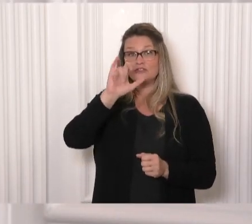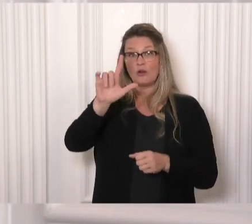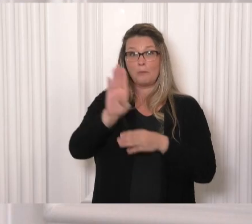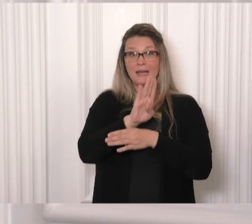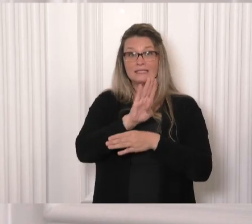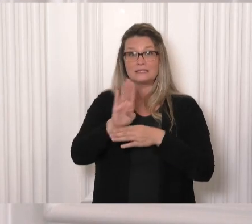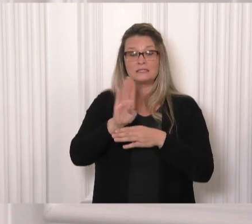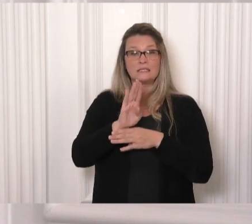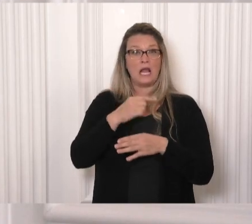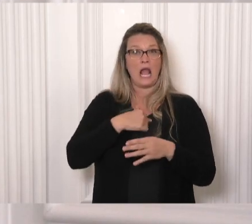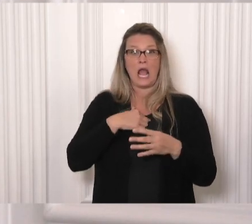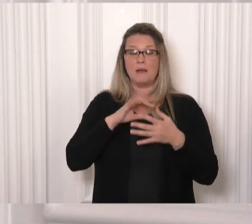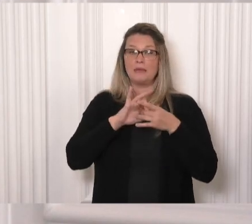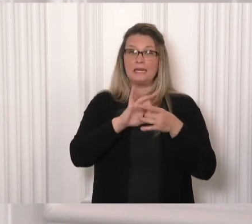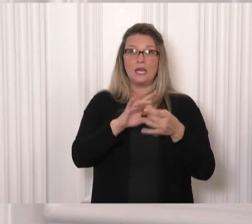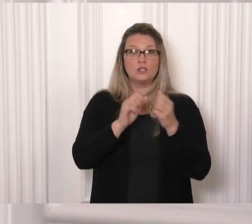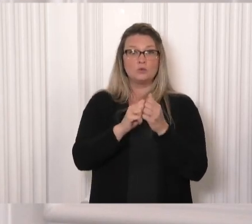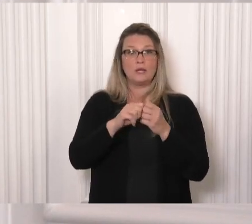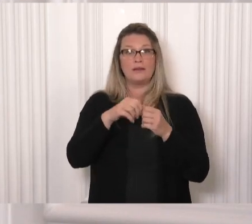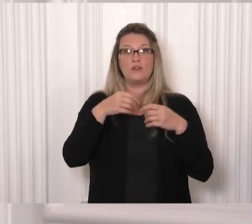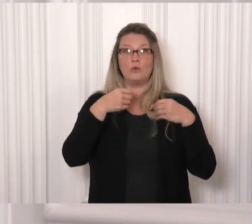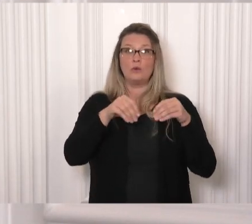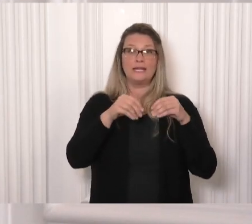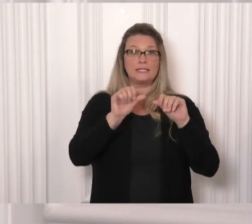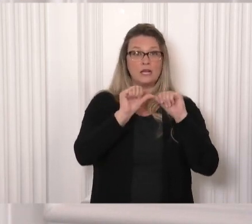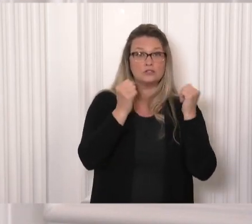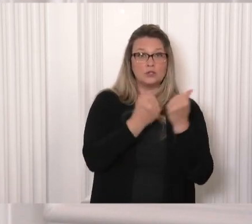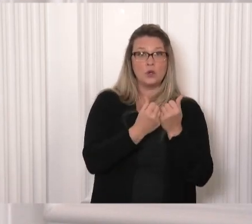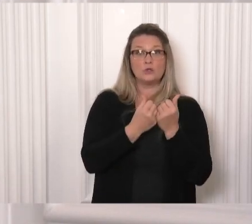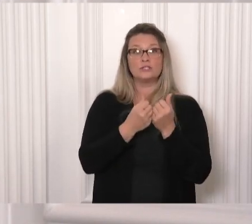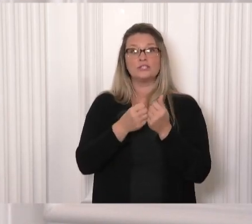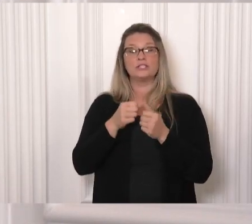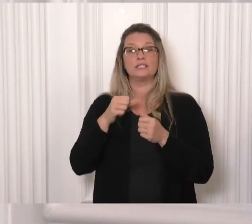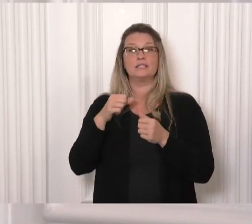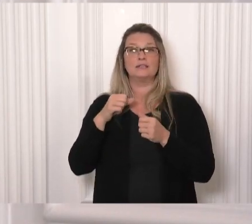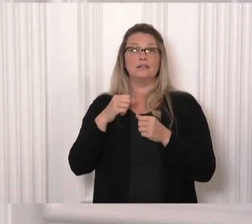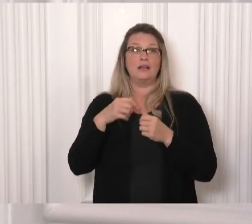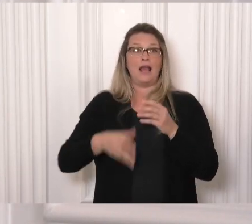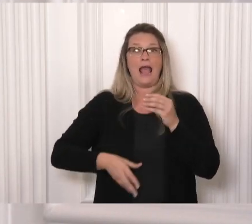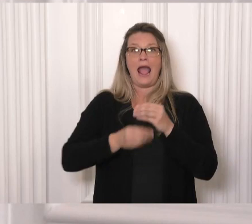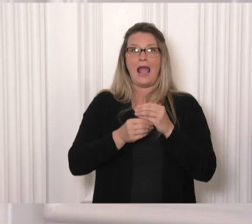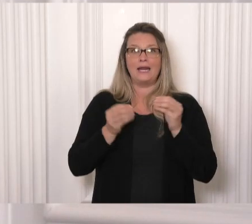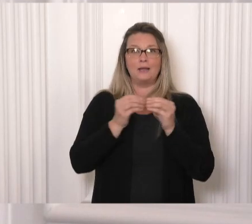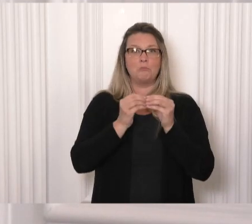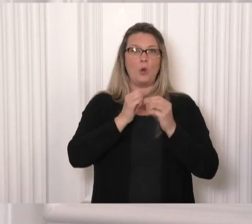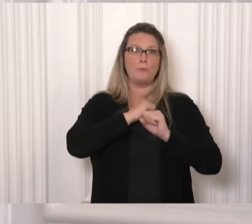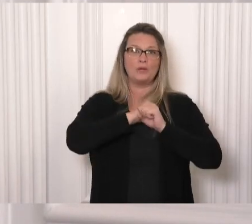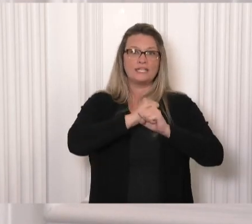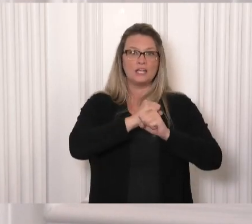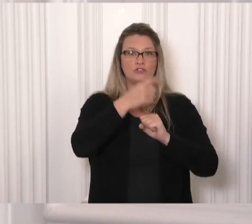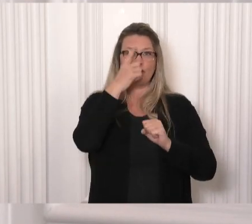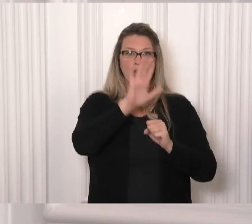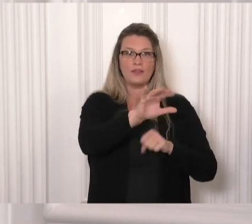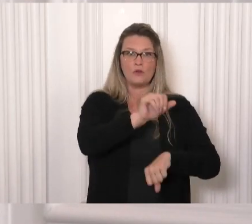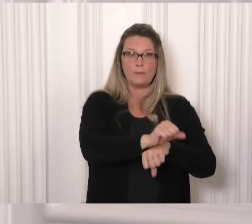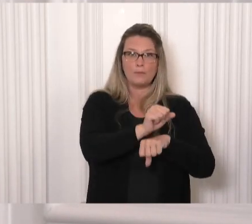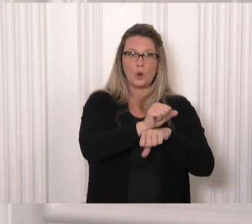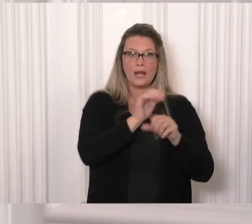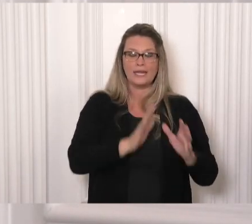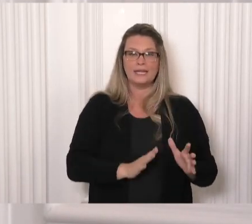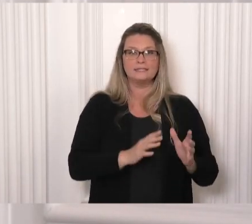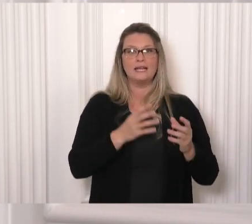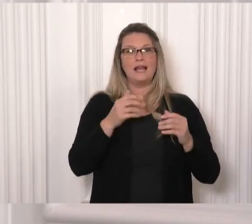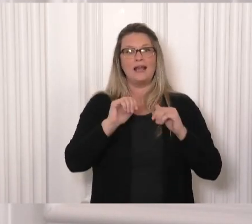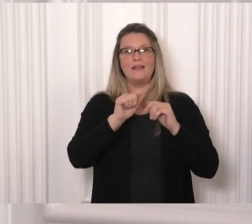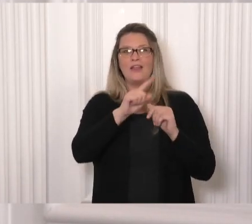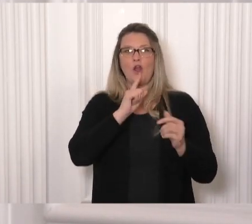with the Retailers Association, reference additional protective measures for their employees, as well as they're closing